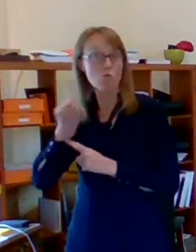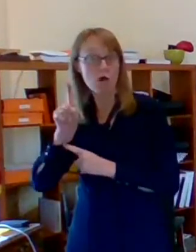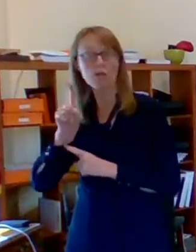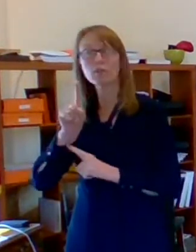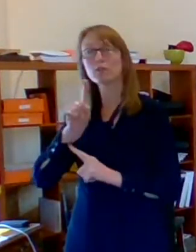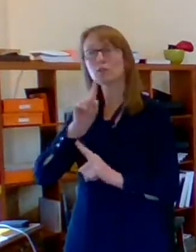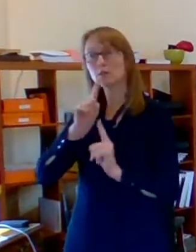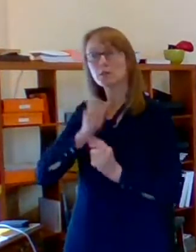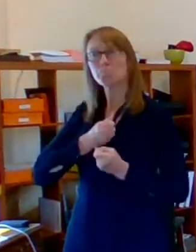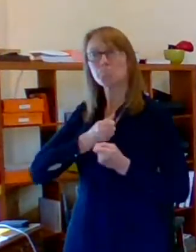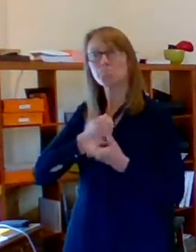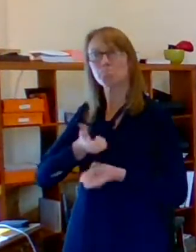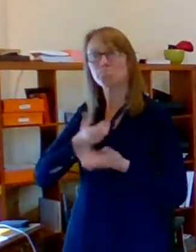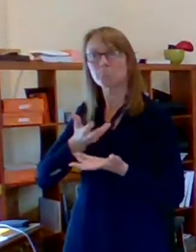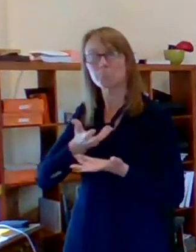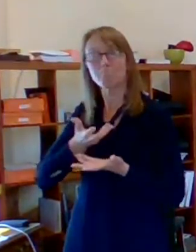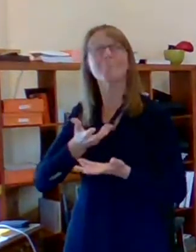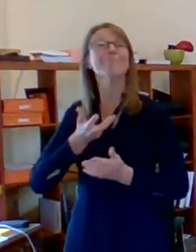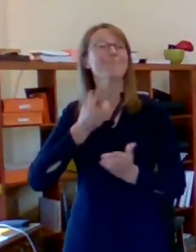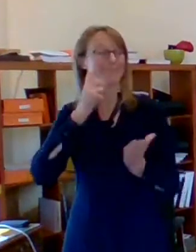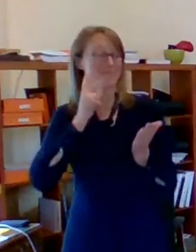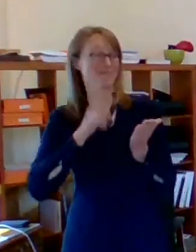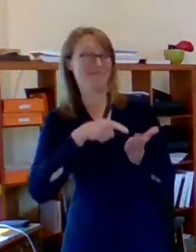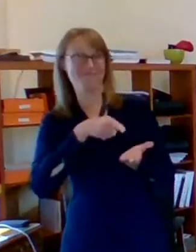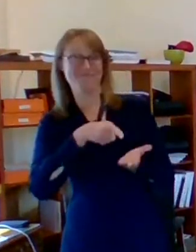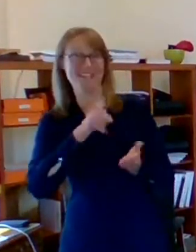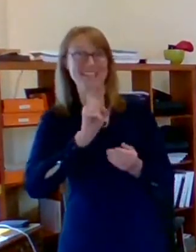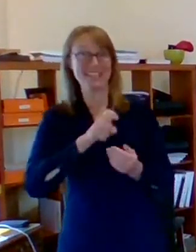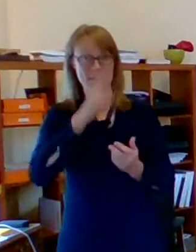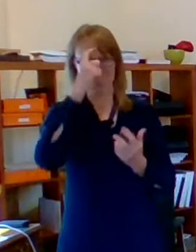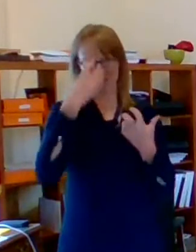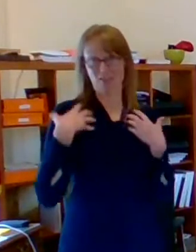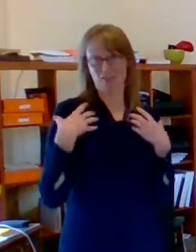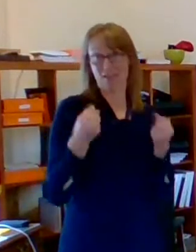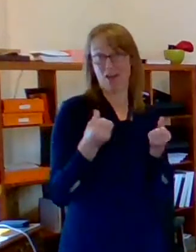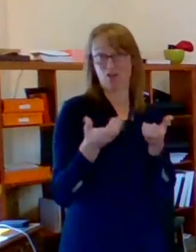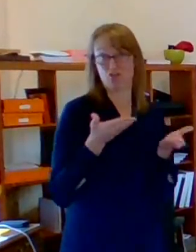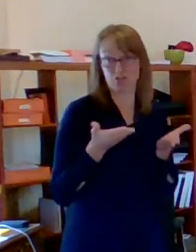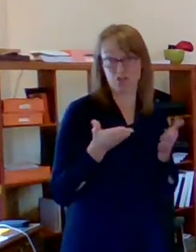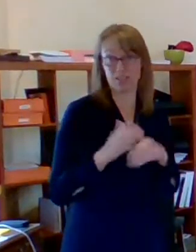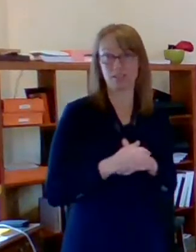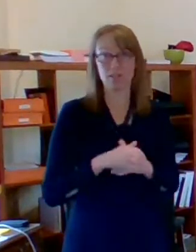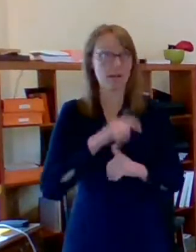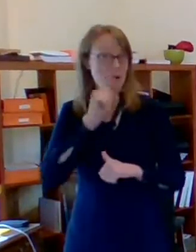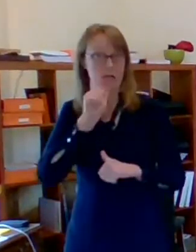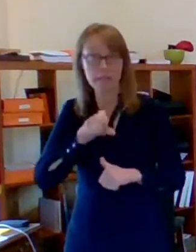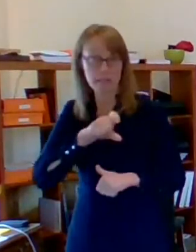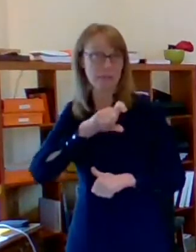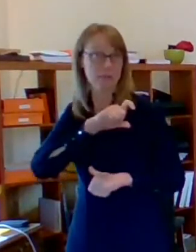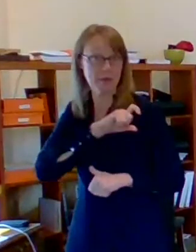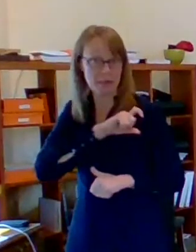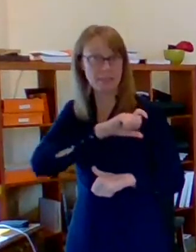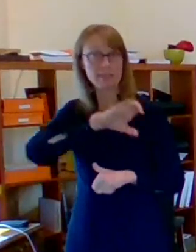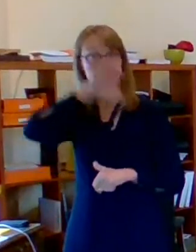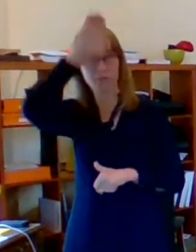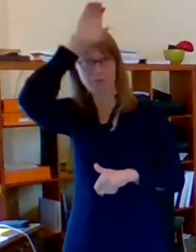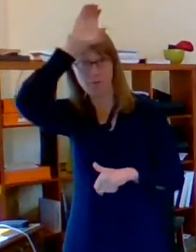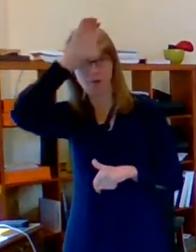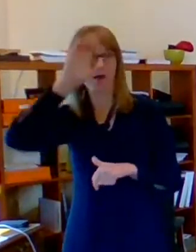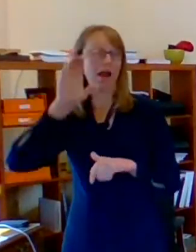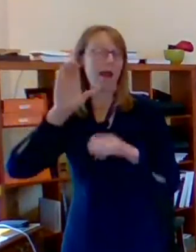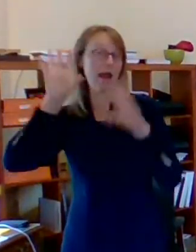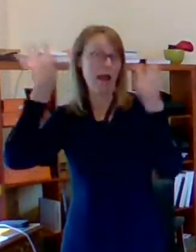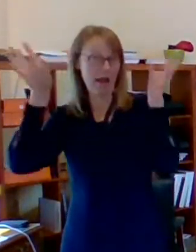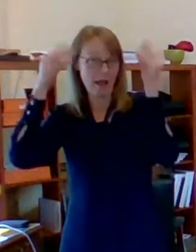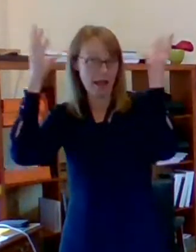need mental health services or something other than a police car, fire truck, or an ambulance, something other than that, to